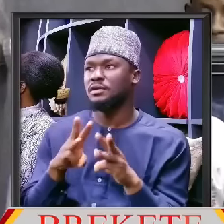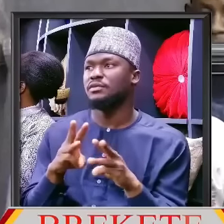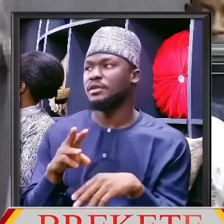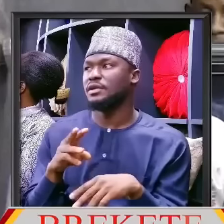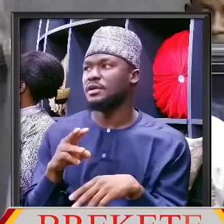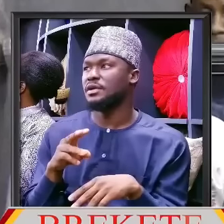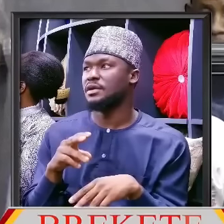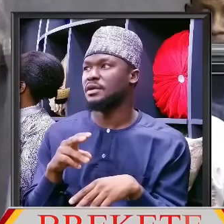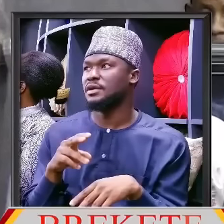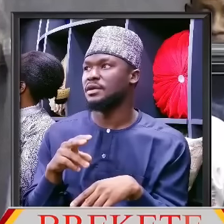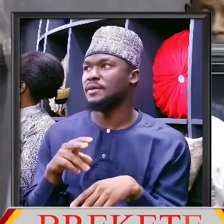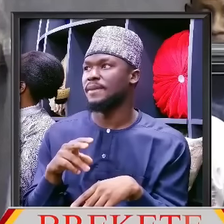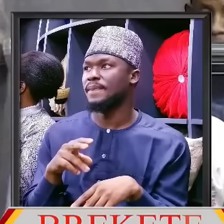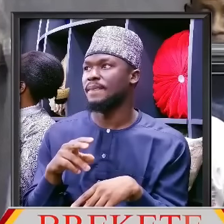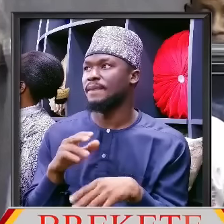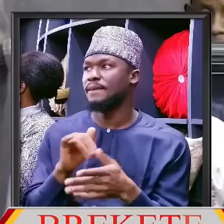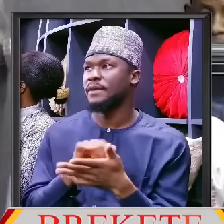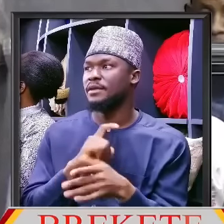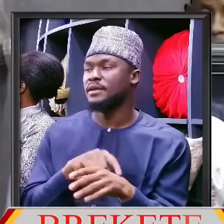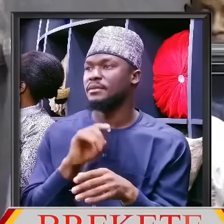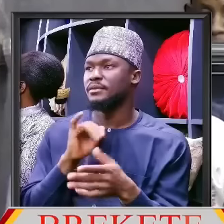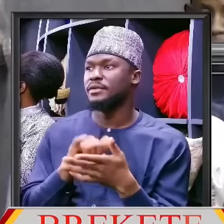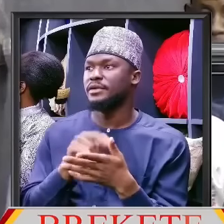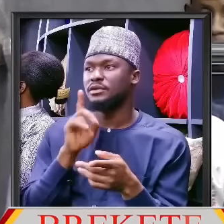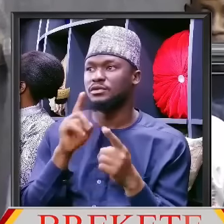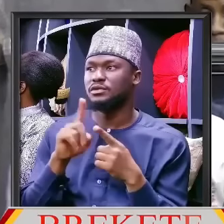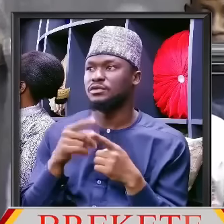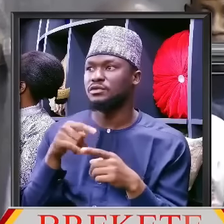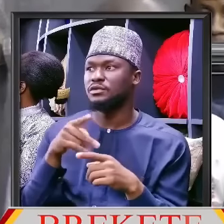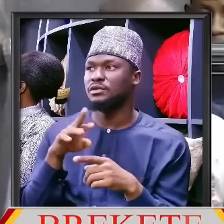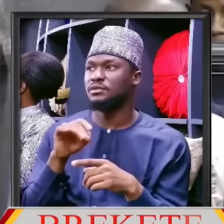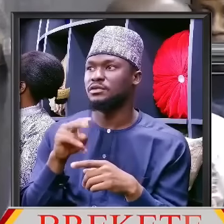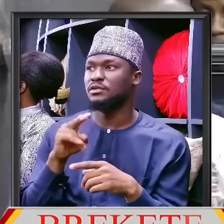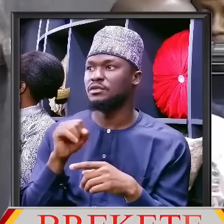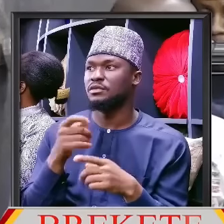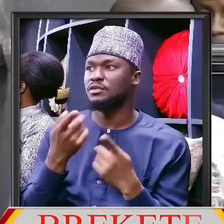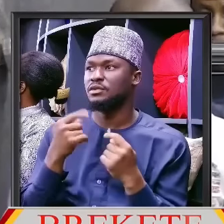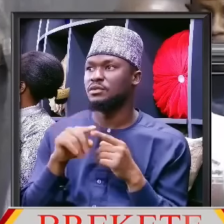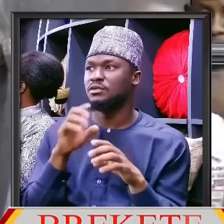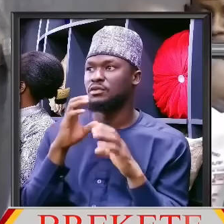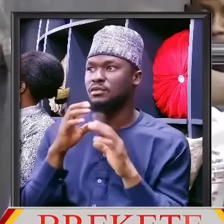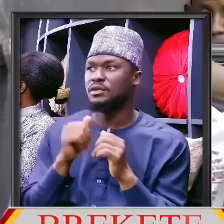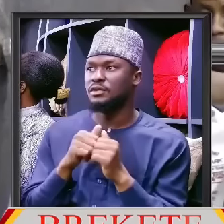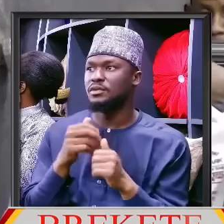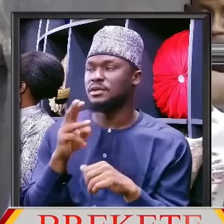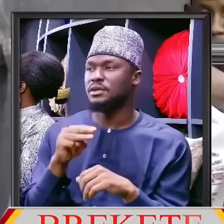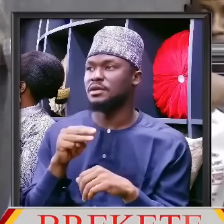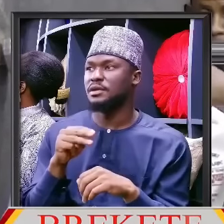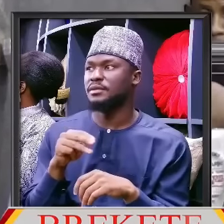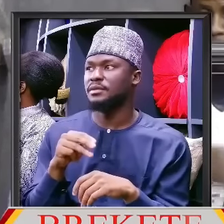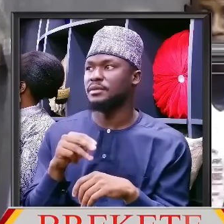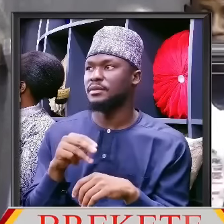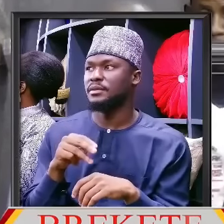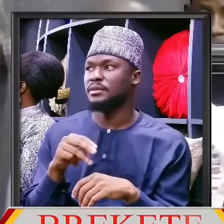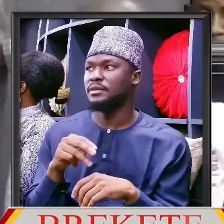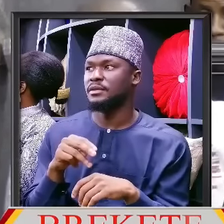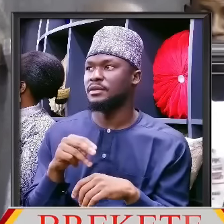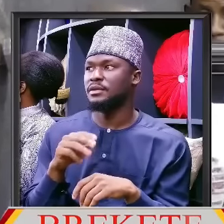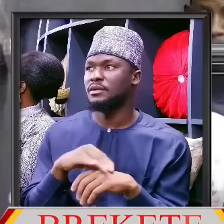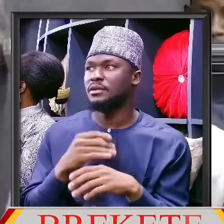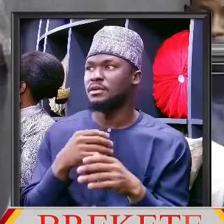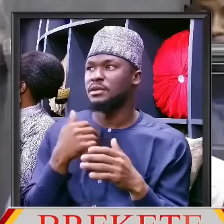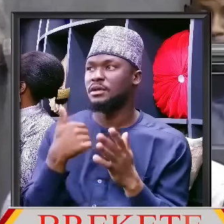my letter has to be talked to provost already communicate with the provost of the Delta State University on